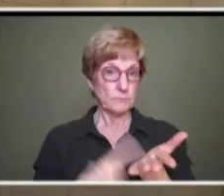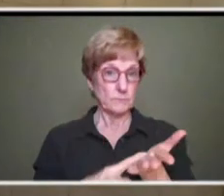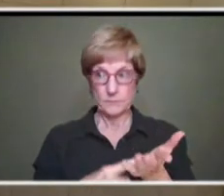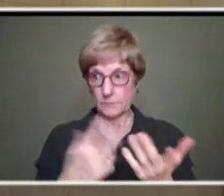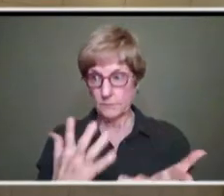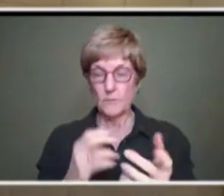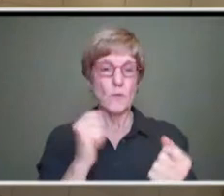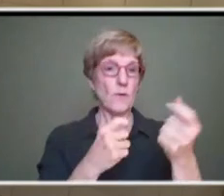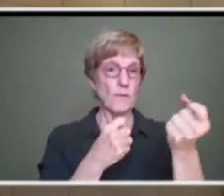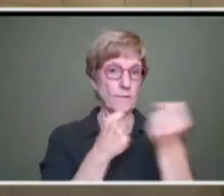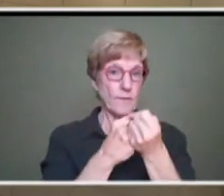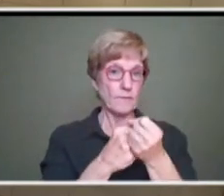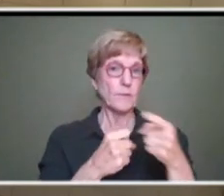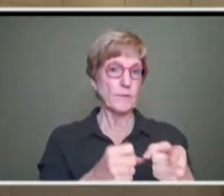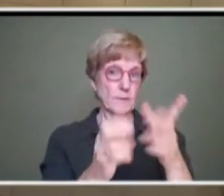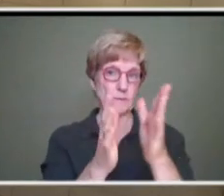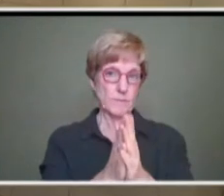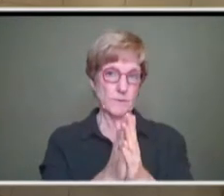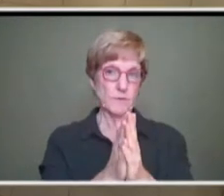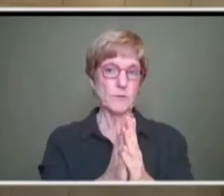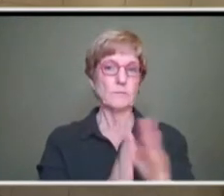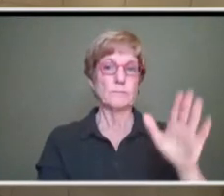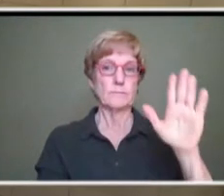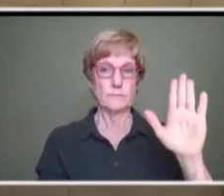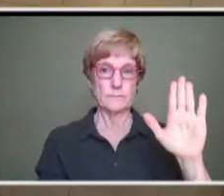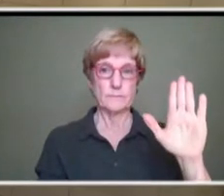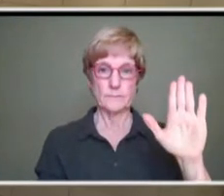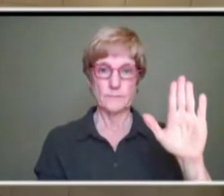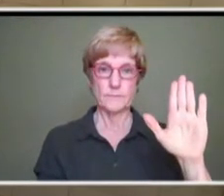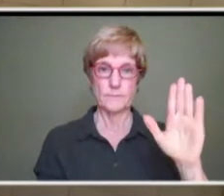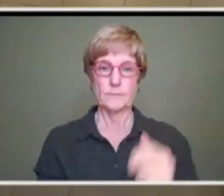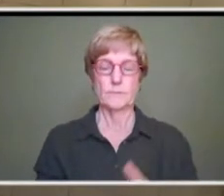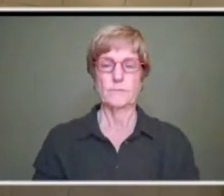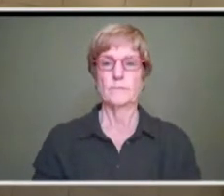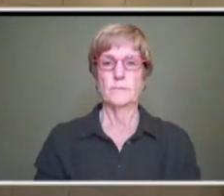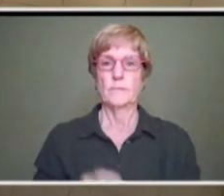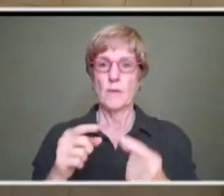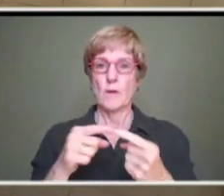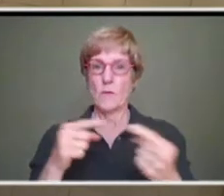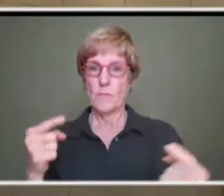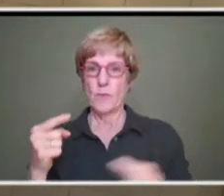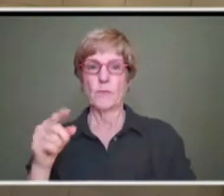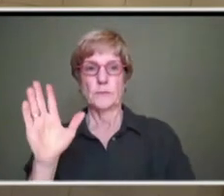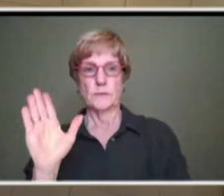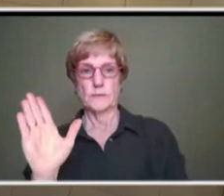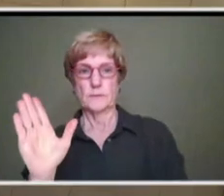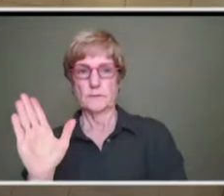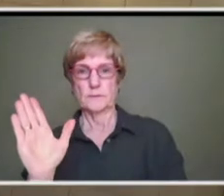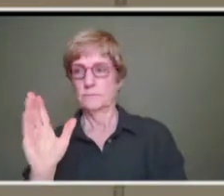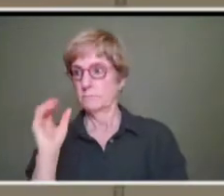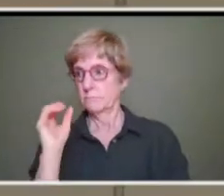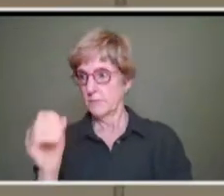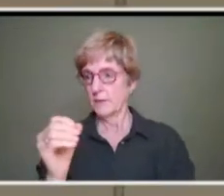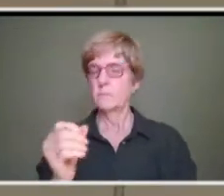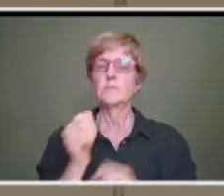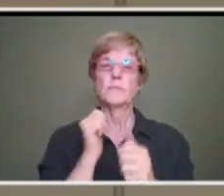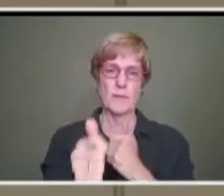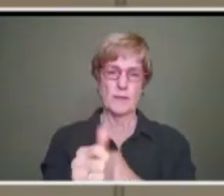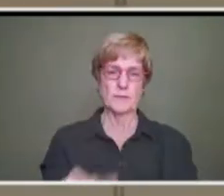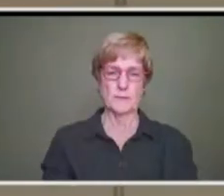favor of this petition please raise your hand all opposed please raise your hand see none that promotion passes